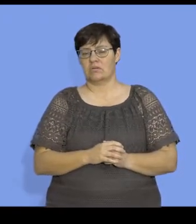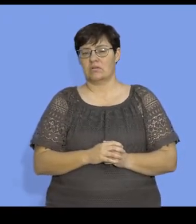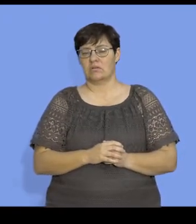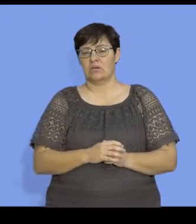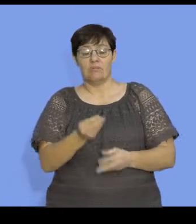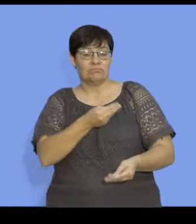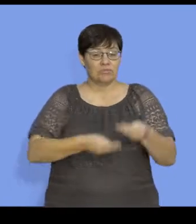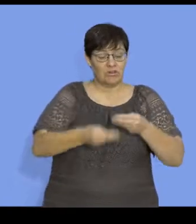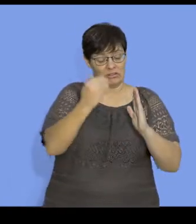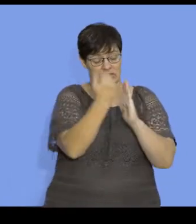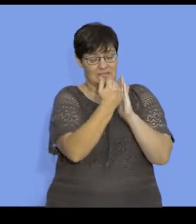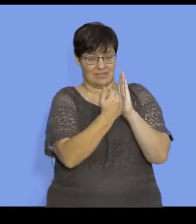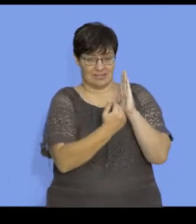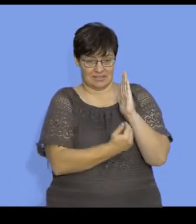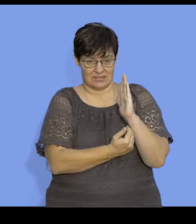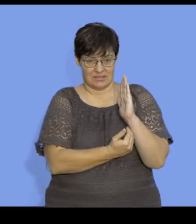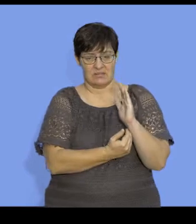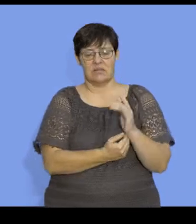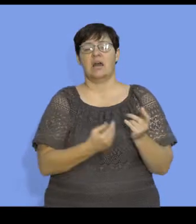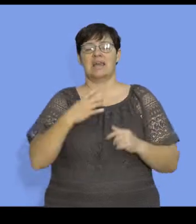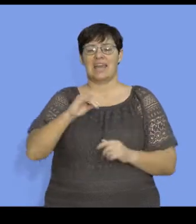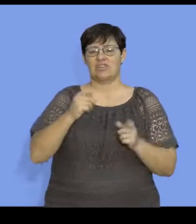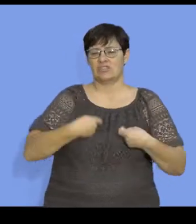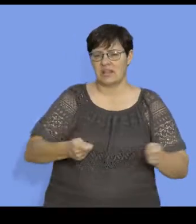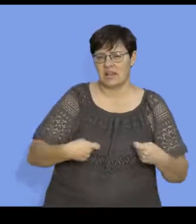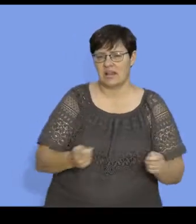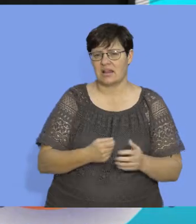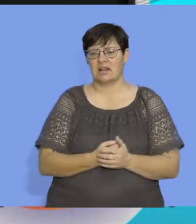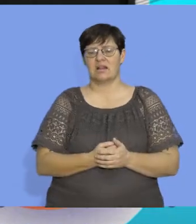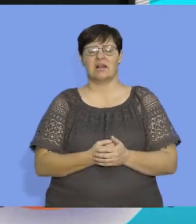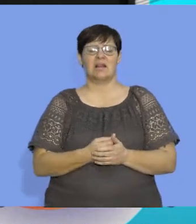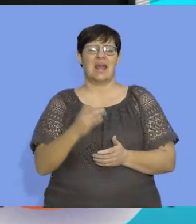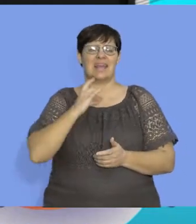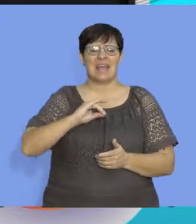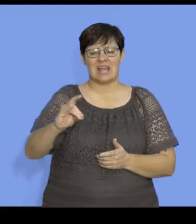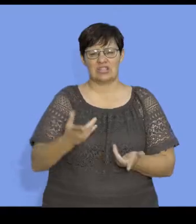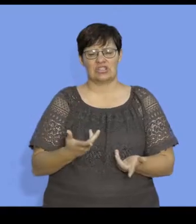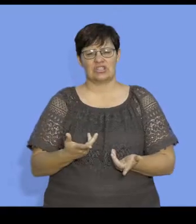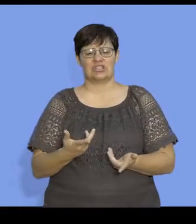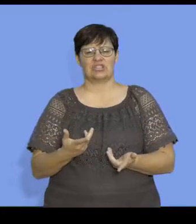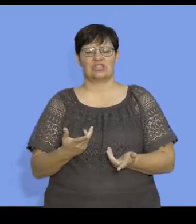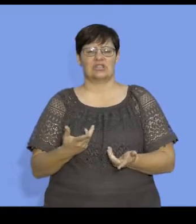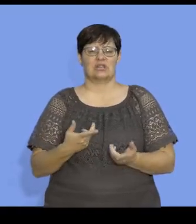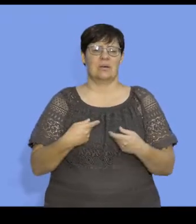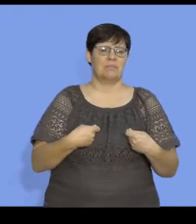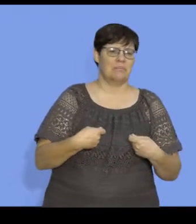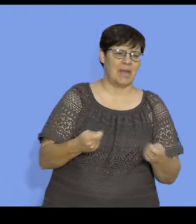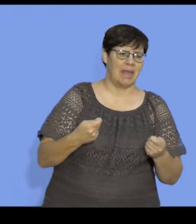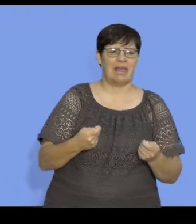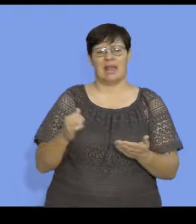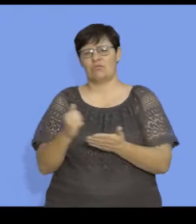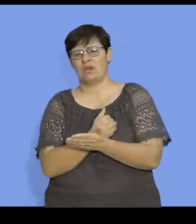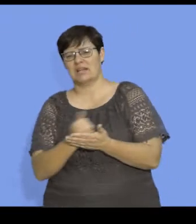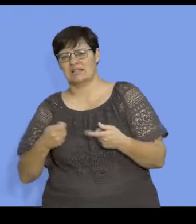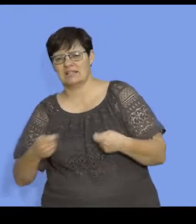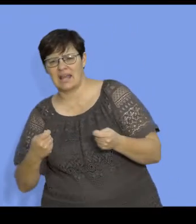the transactions, when we have all our cash sales and cash payments, credit sales and credit payments,